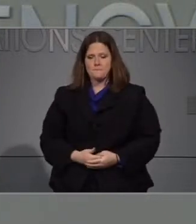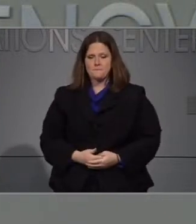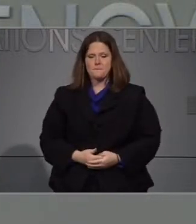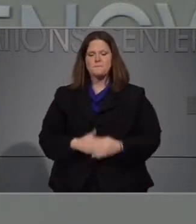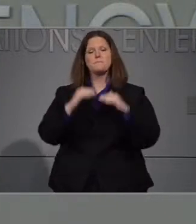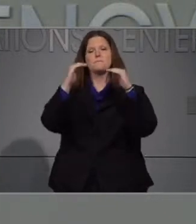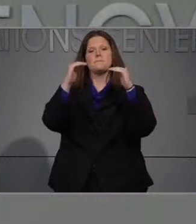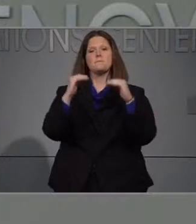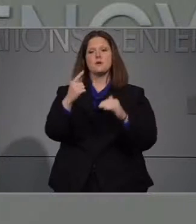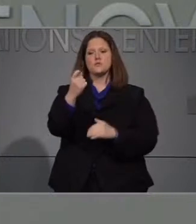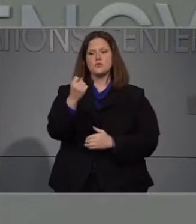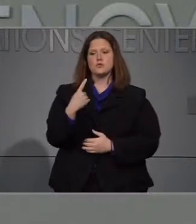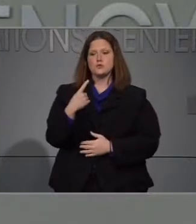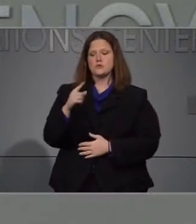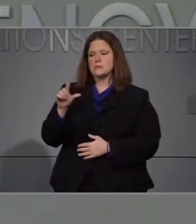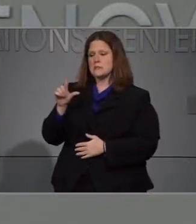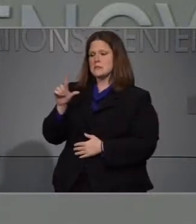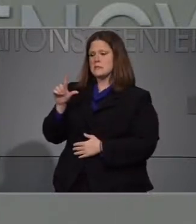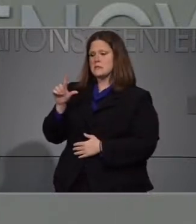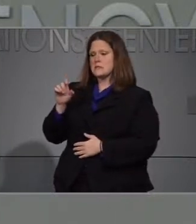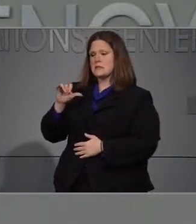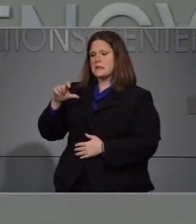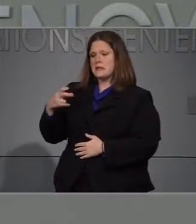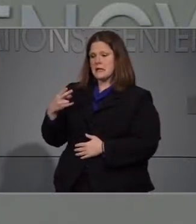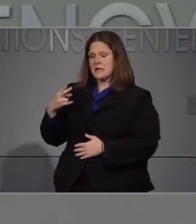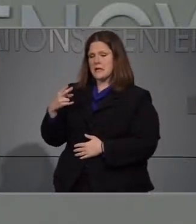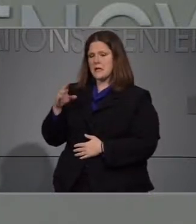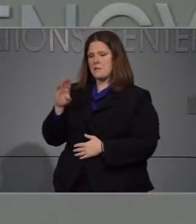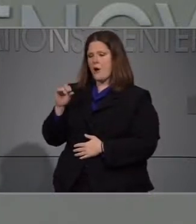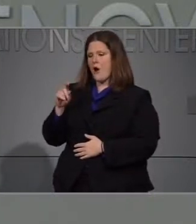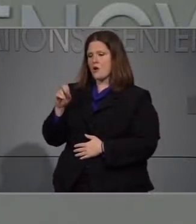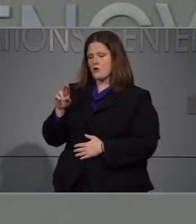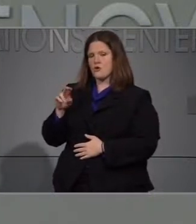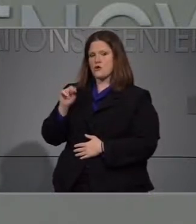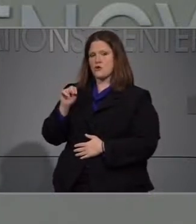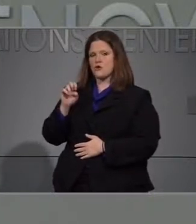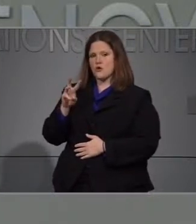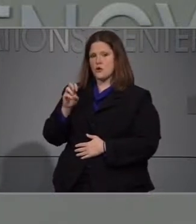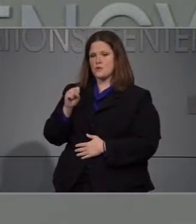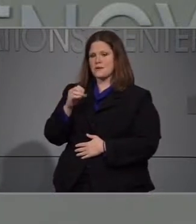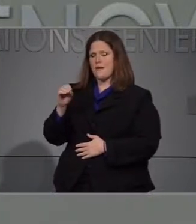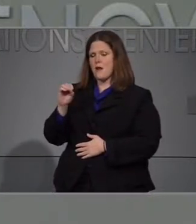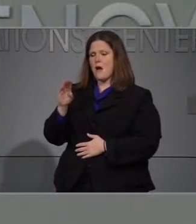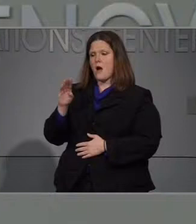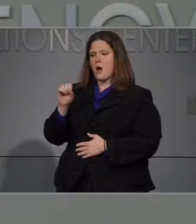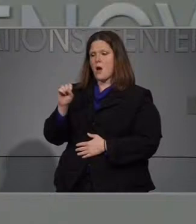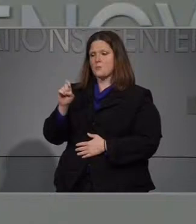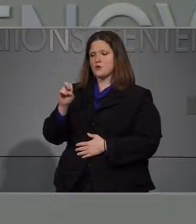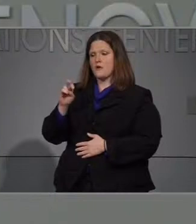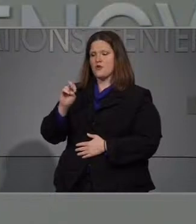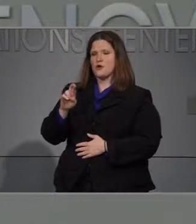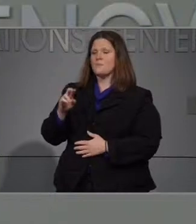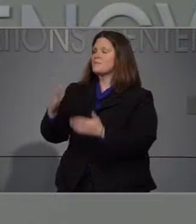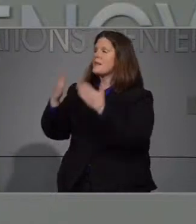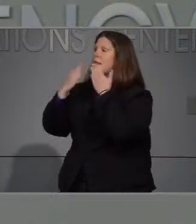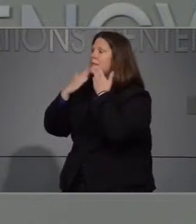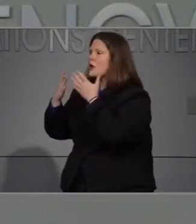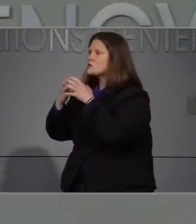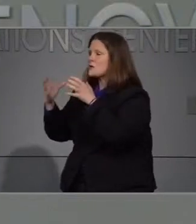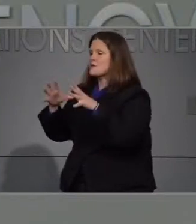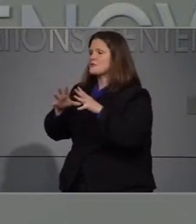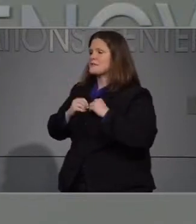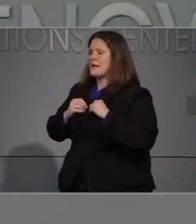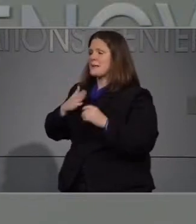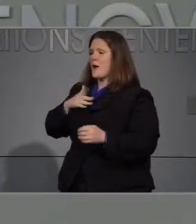Next question is from Lynn Bonner at the News and Observer. Hi, thank you very much for taking my question. This is Lynn Bonner from the News and